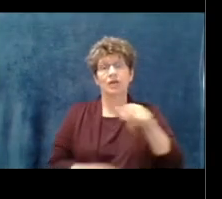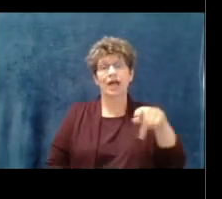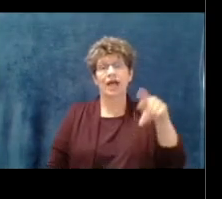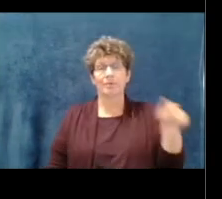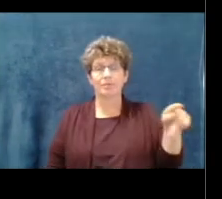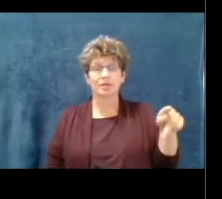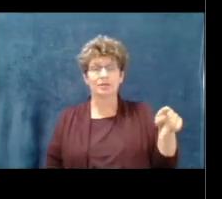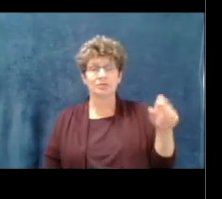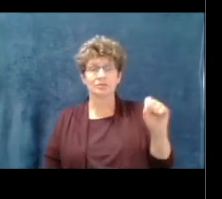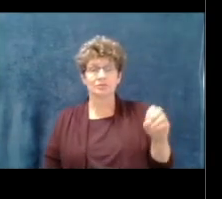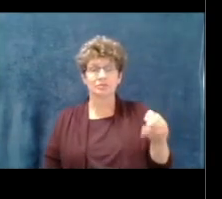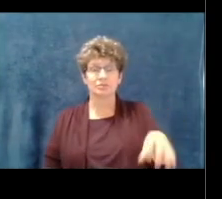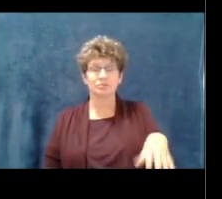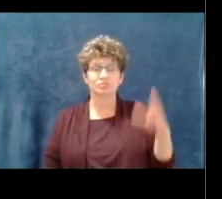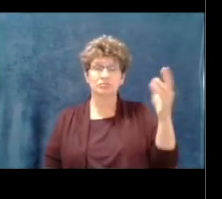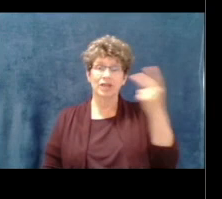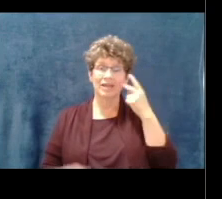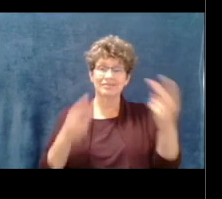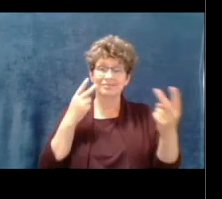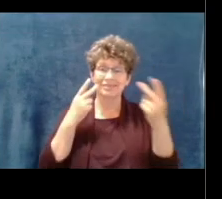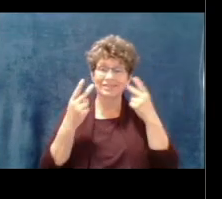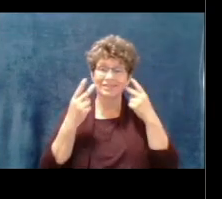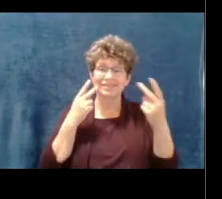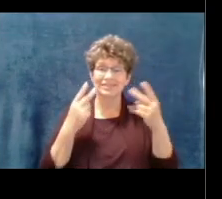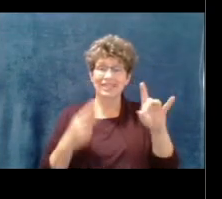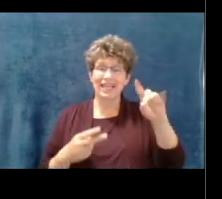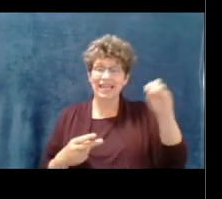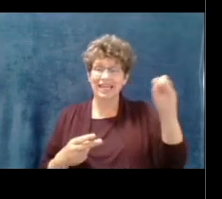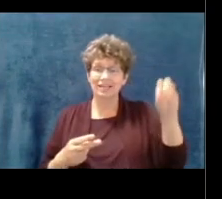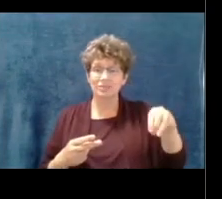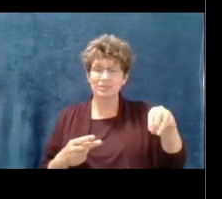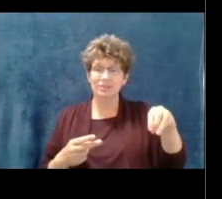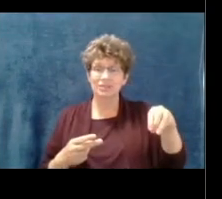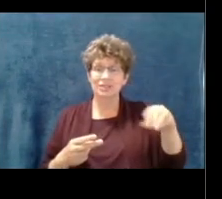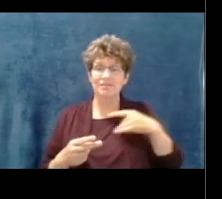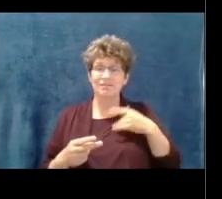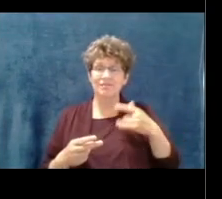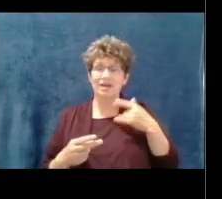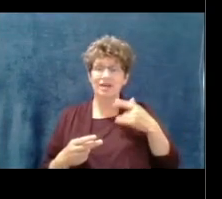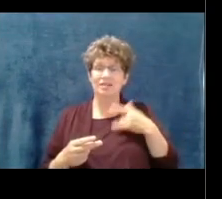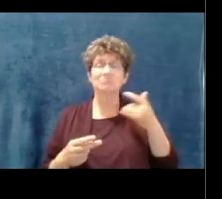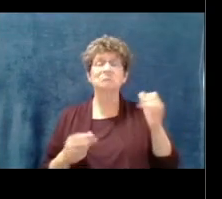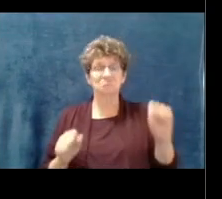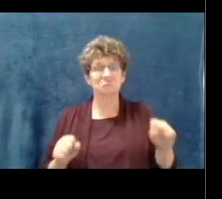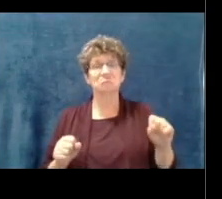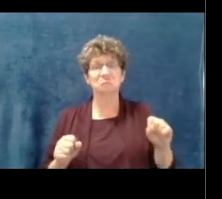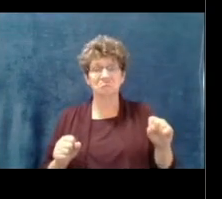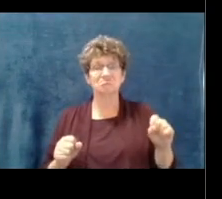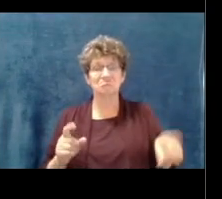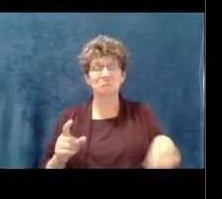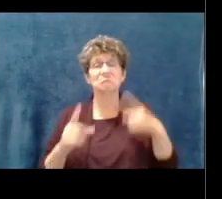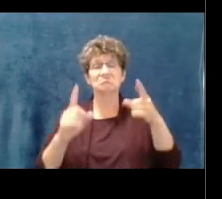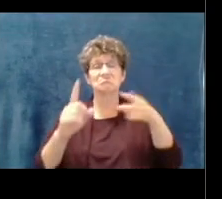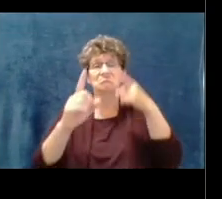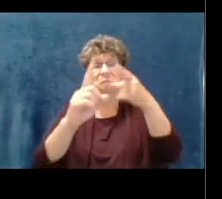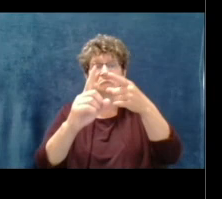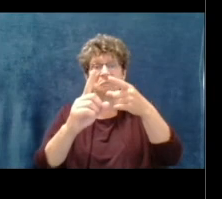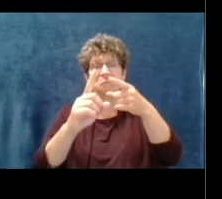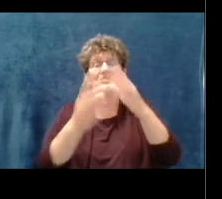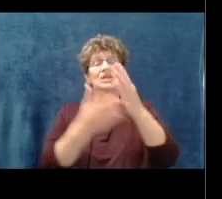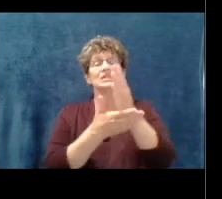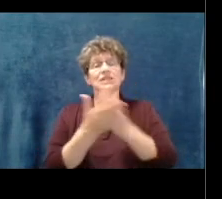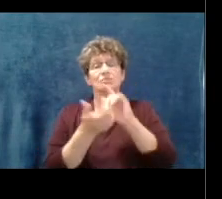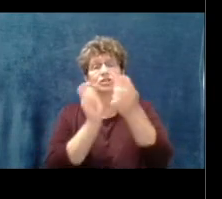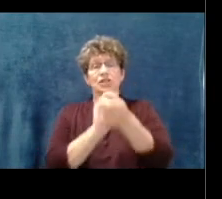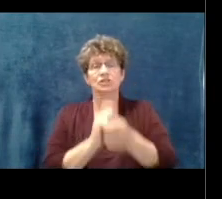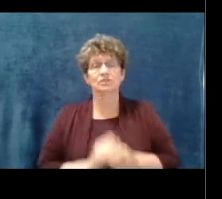some change in their sense of well-being by doing this kind of thing. 89 to 90%, respectively, at least partially completed some of their